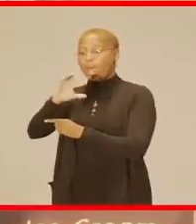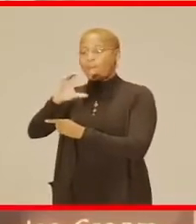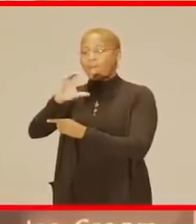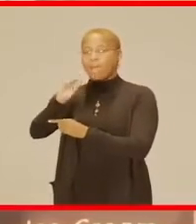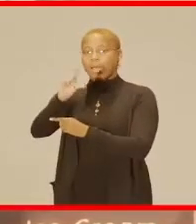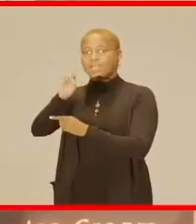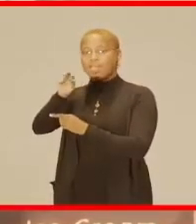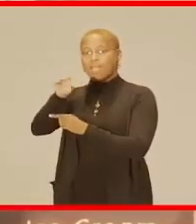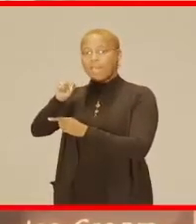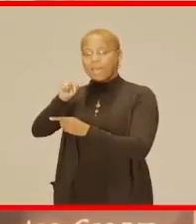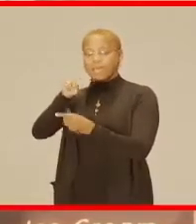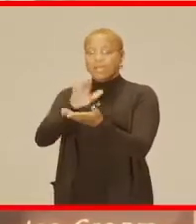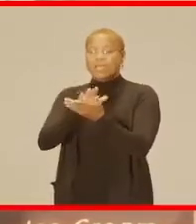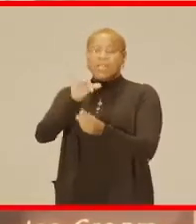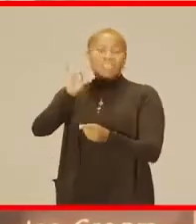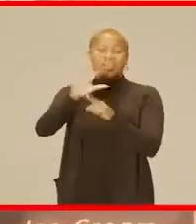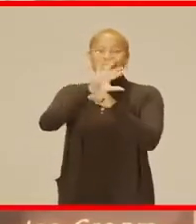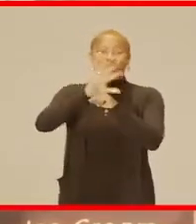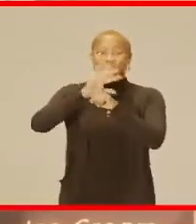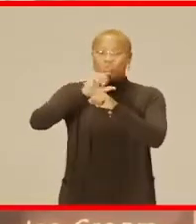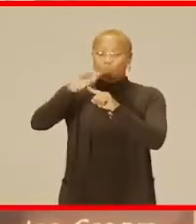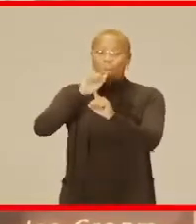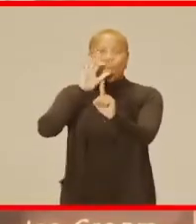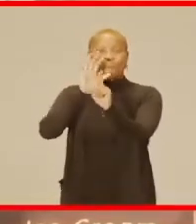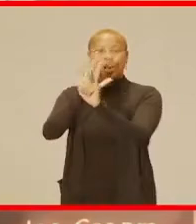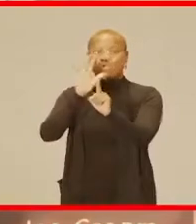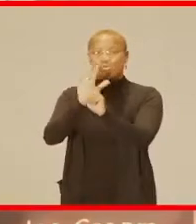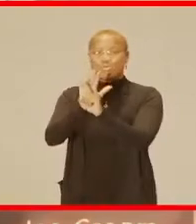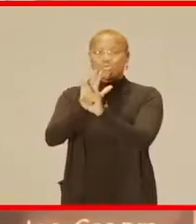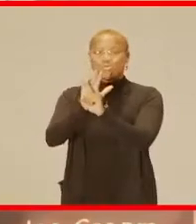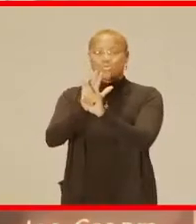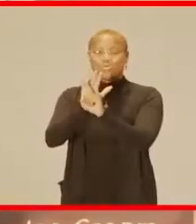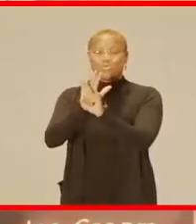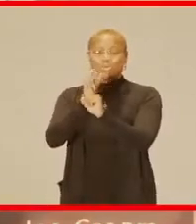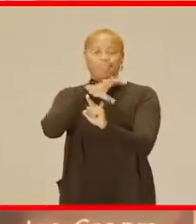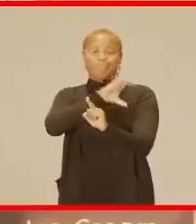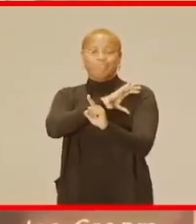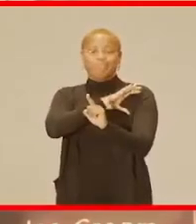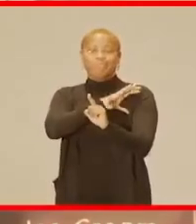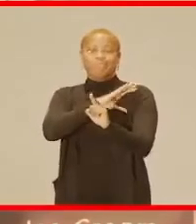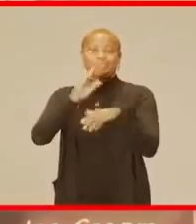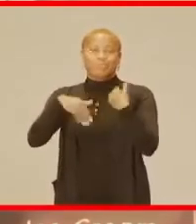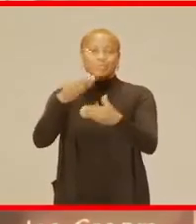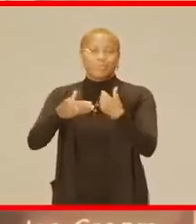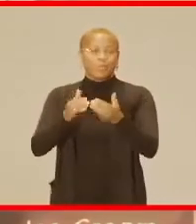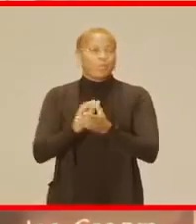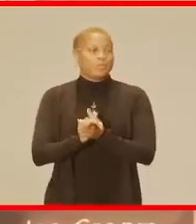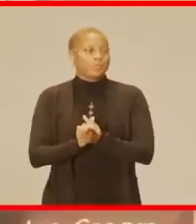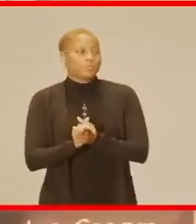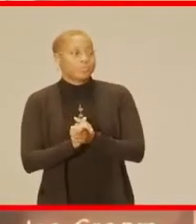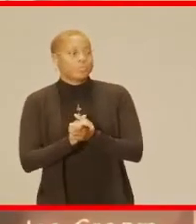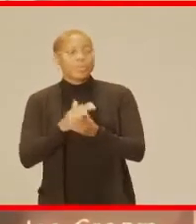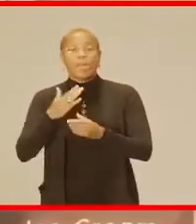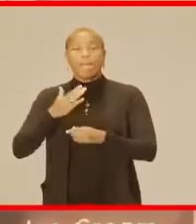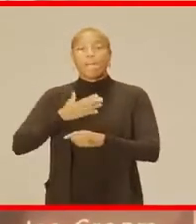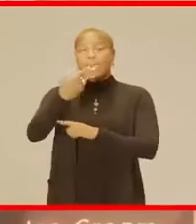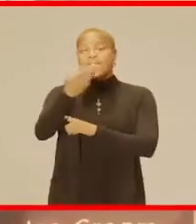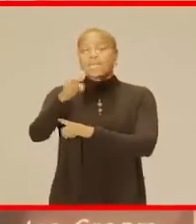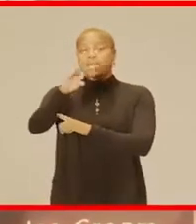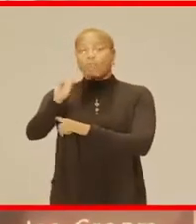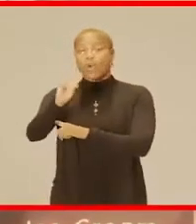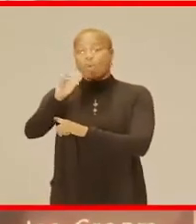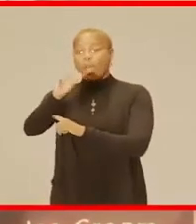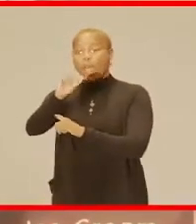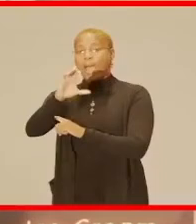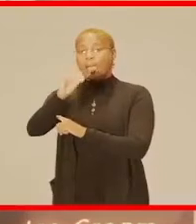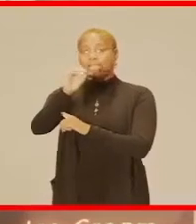It is a super popular anime series. And My Hero Academia, the